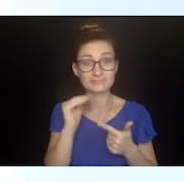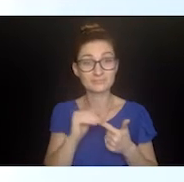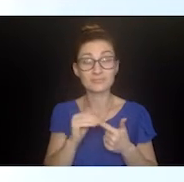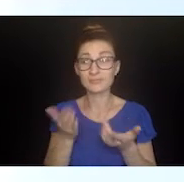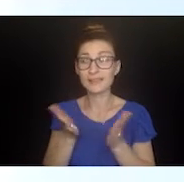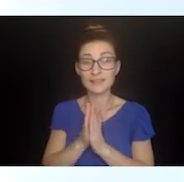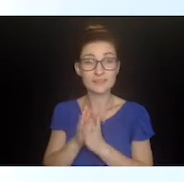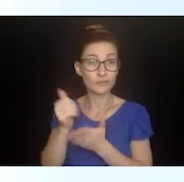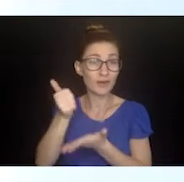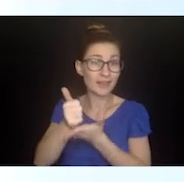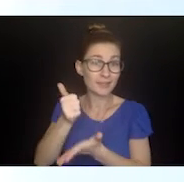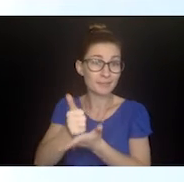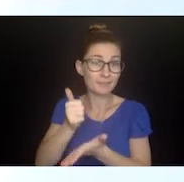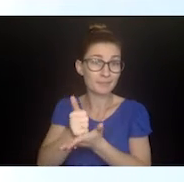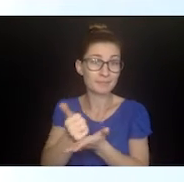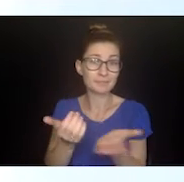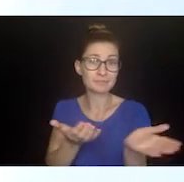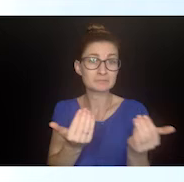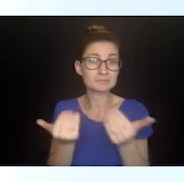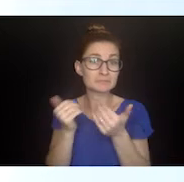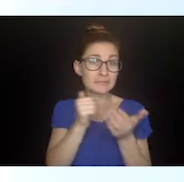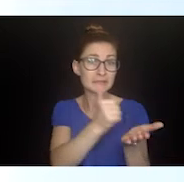Or I could ask for help.